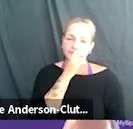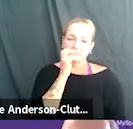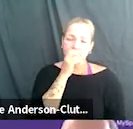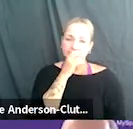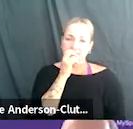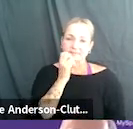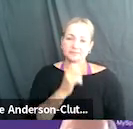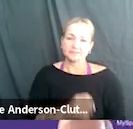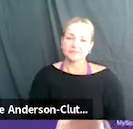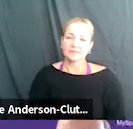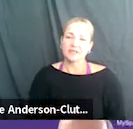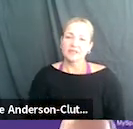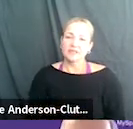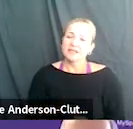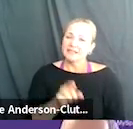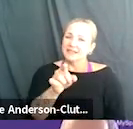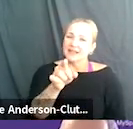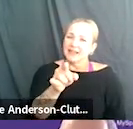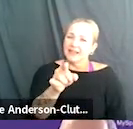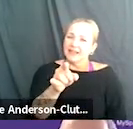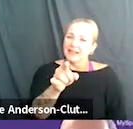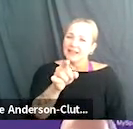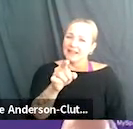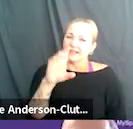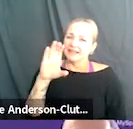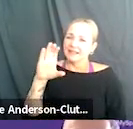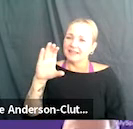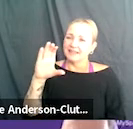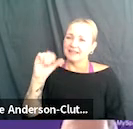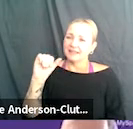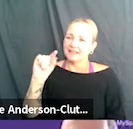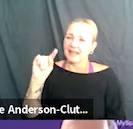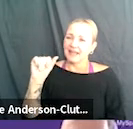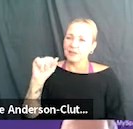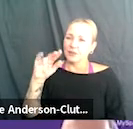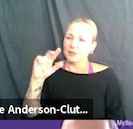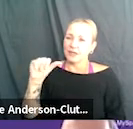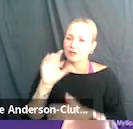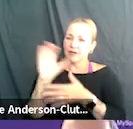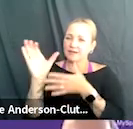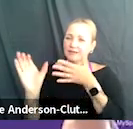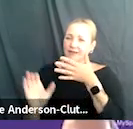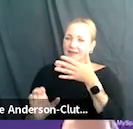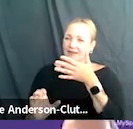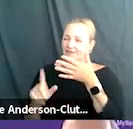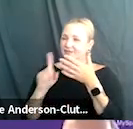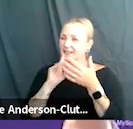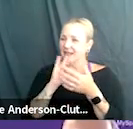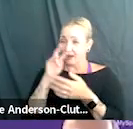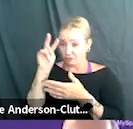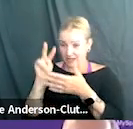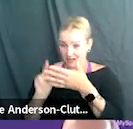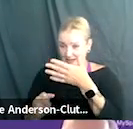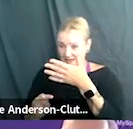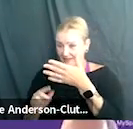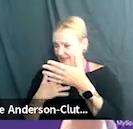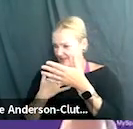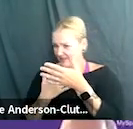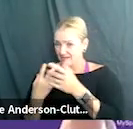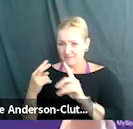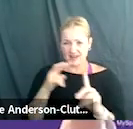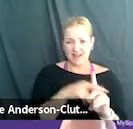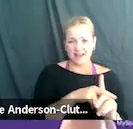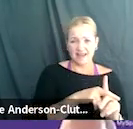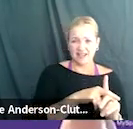catatonia associated with other mental disorder, to me, I'm not sure they meet the criteria. However, there are people who have written